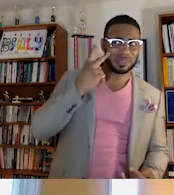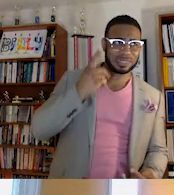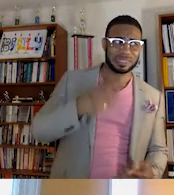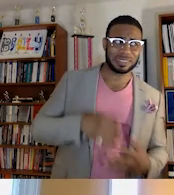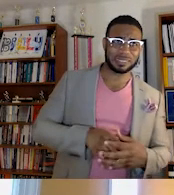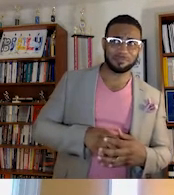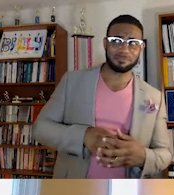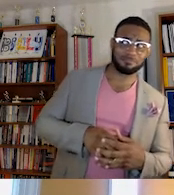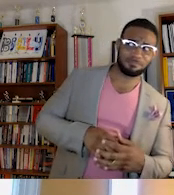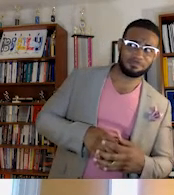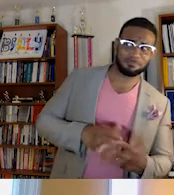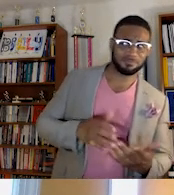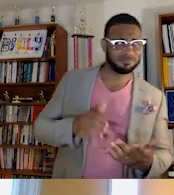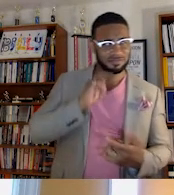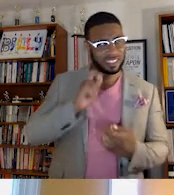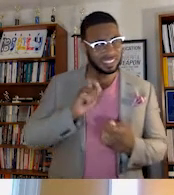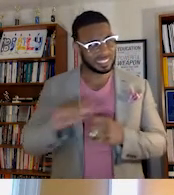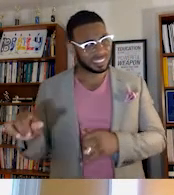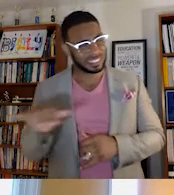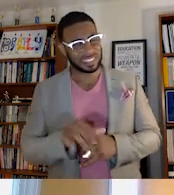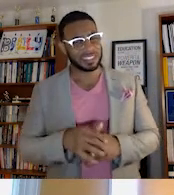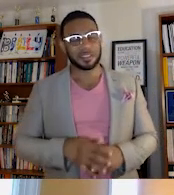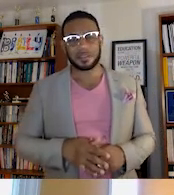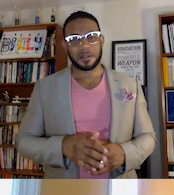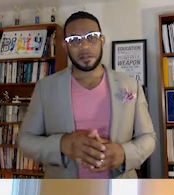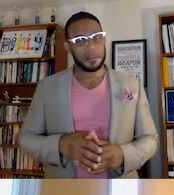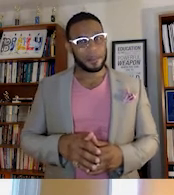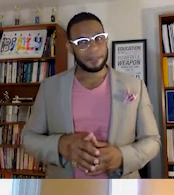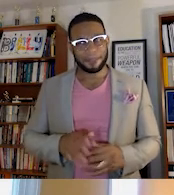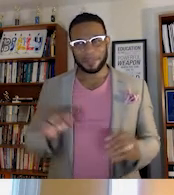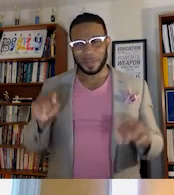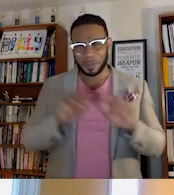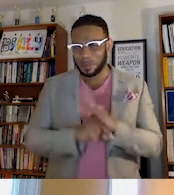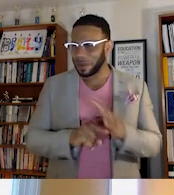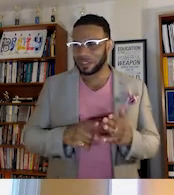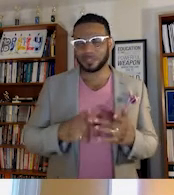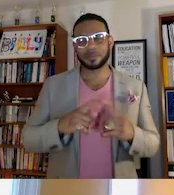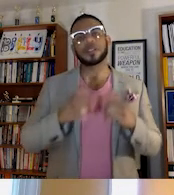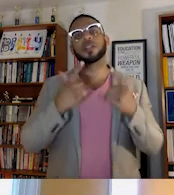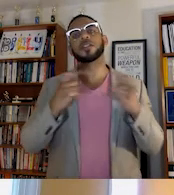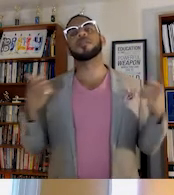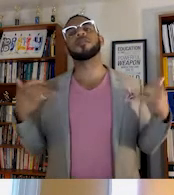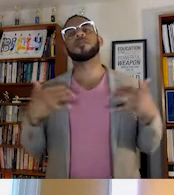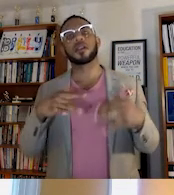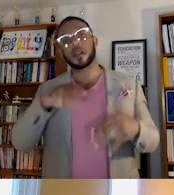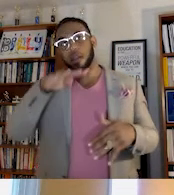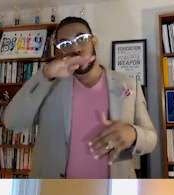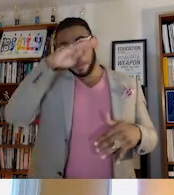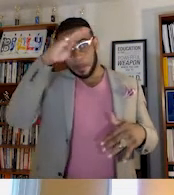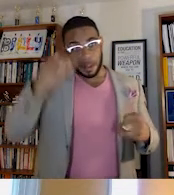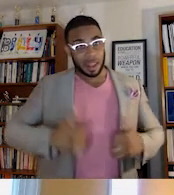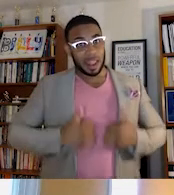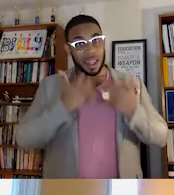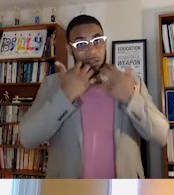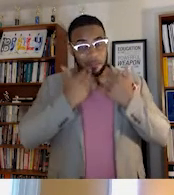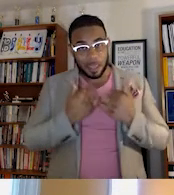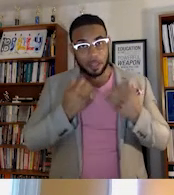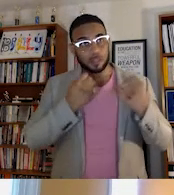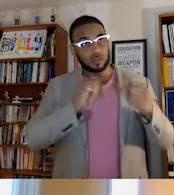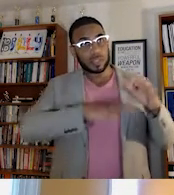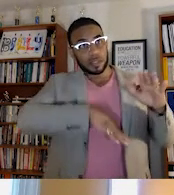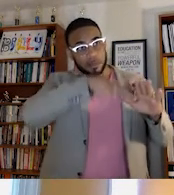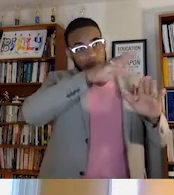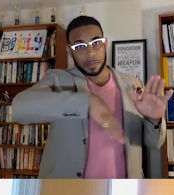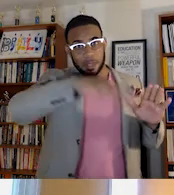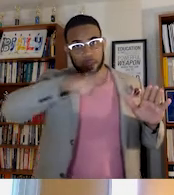that. There's no, Not exactly. there's no murder. There's a huge Black Lives Matter street